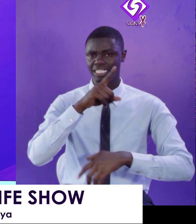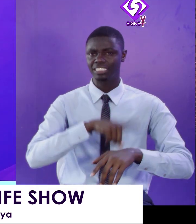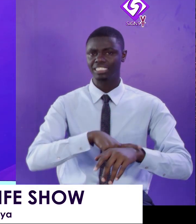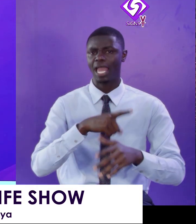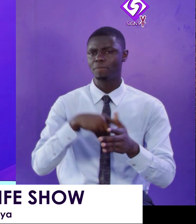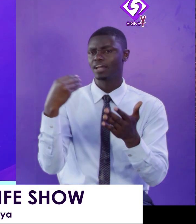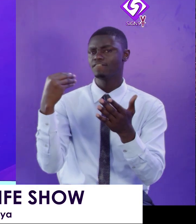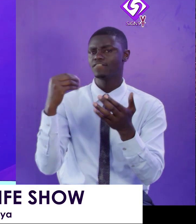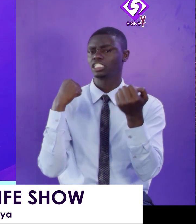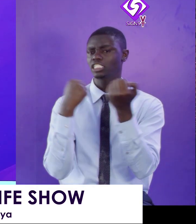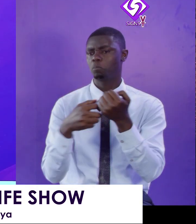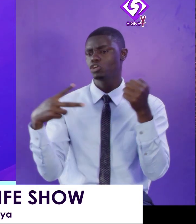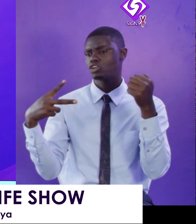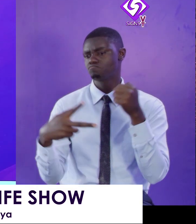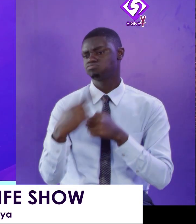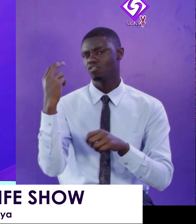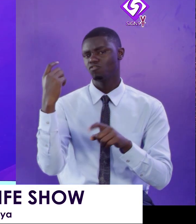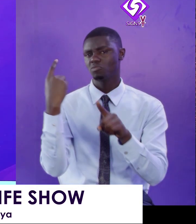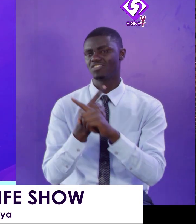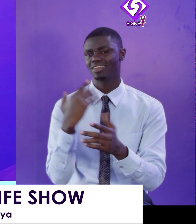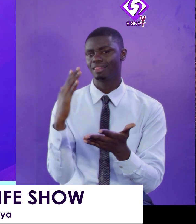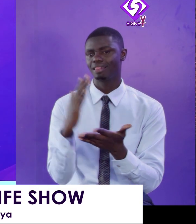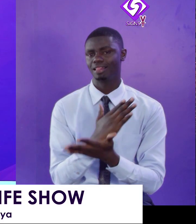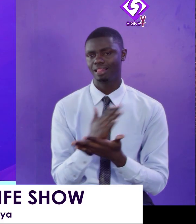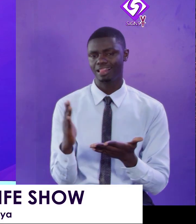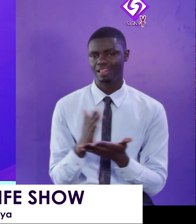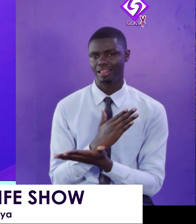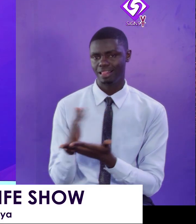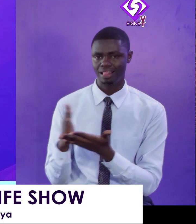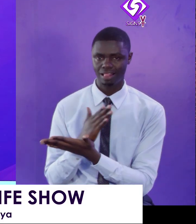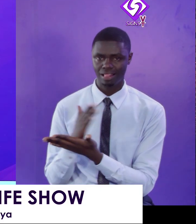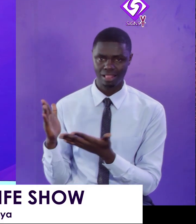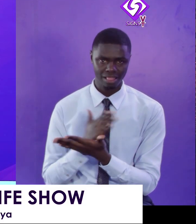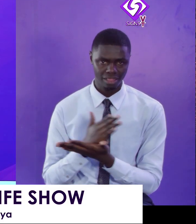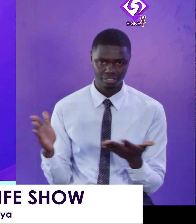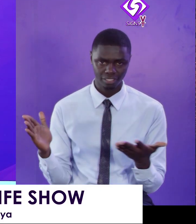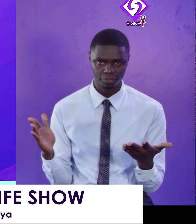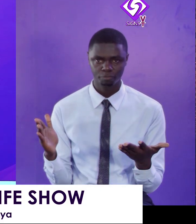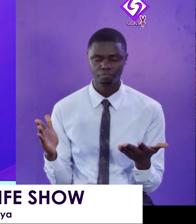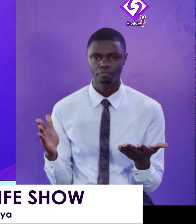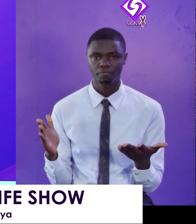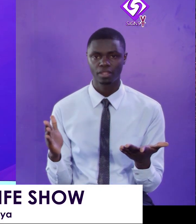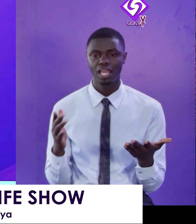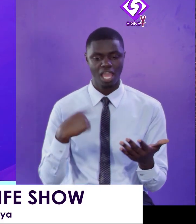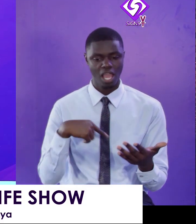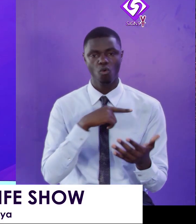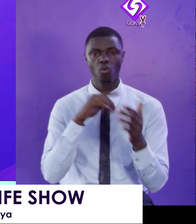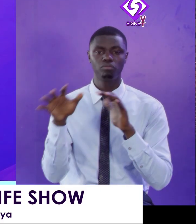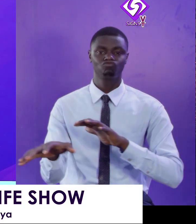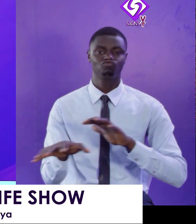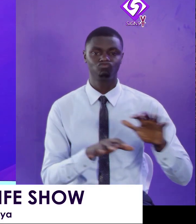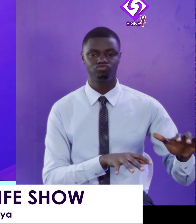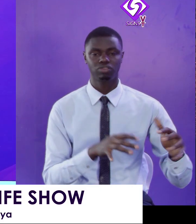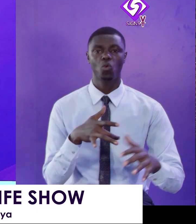support from these sectors that we depend on for our personal growth, we suffer, we feel